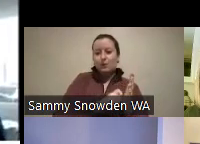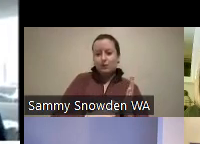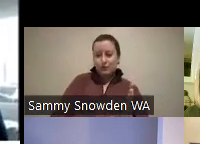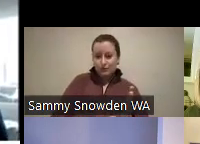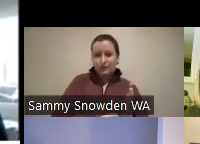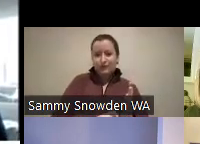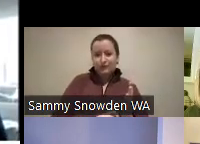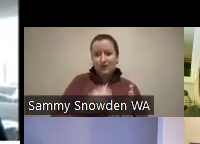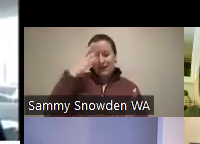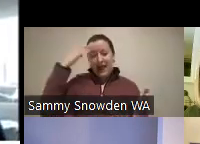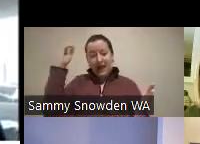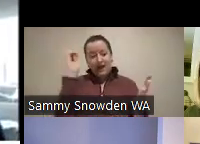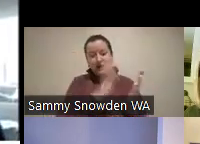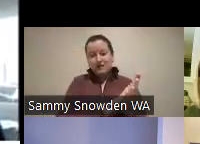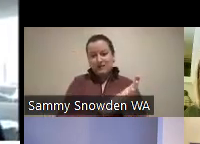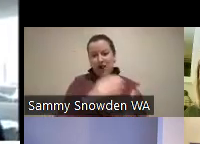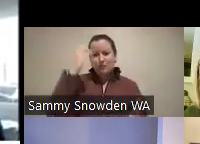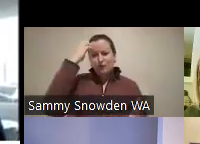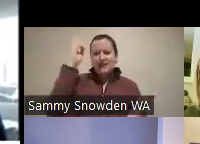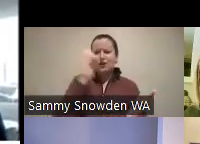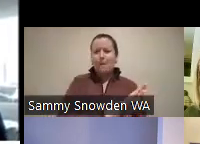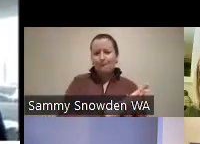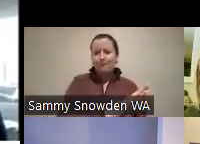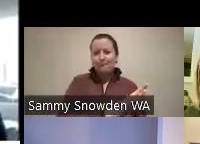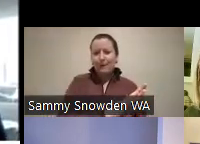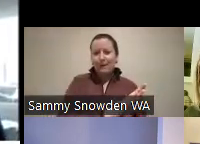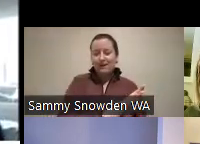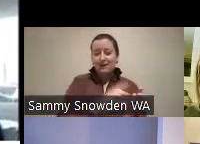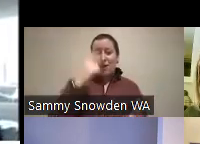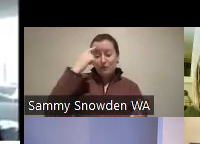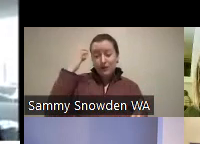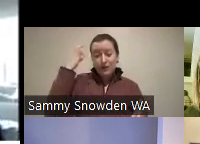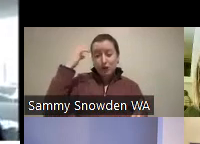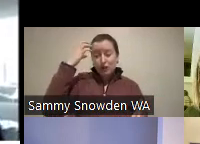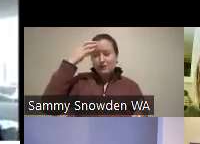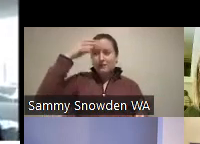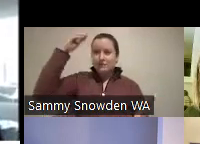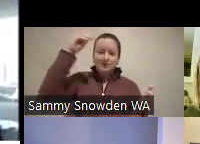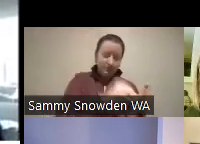Even rewiring our thoughts can help in getting a better night's sleep. So this quote is: be